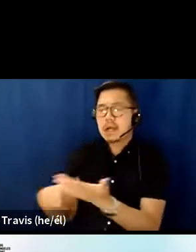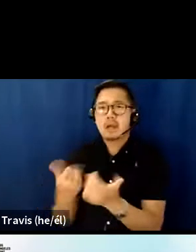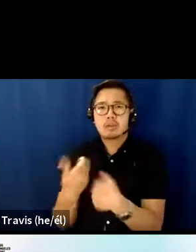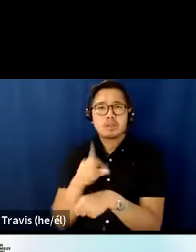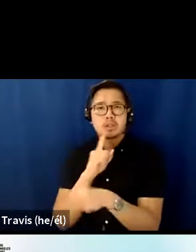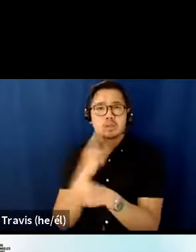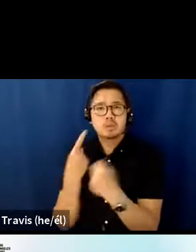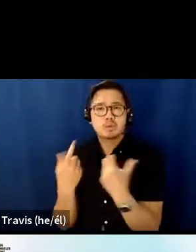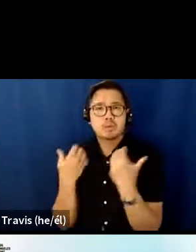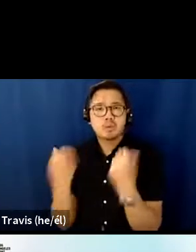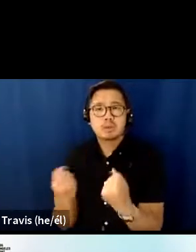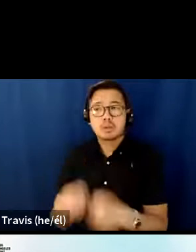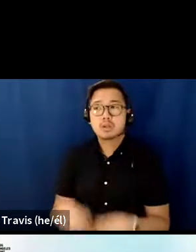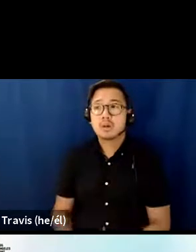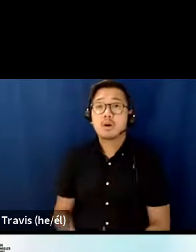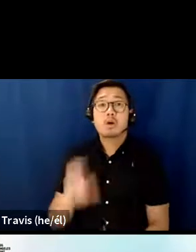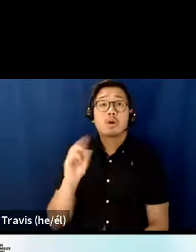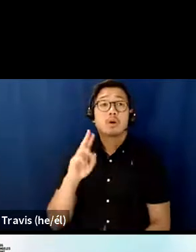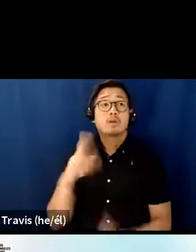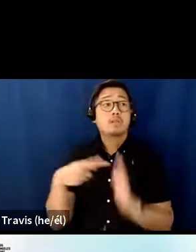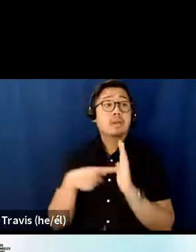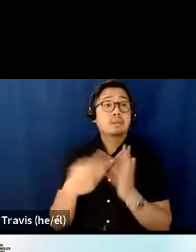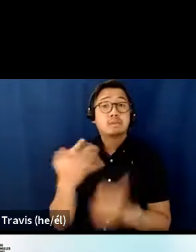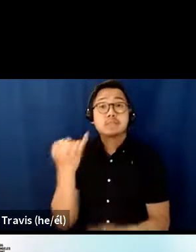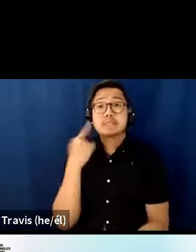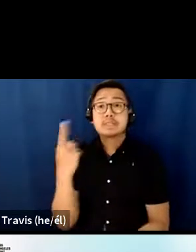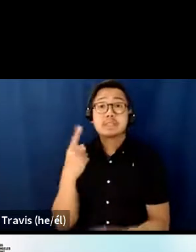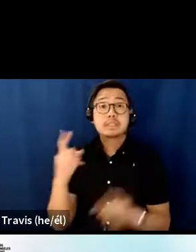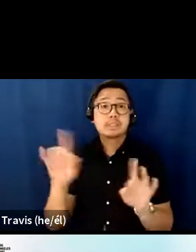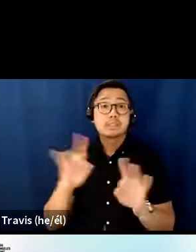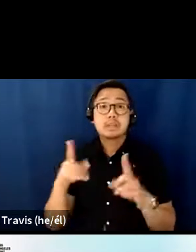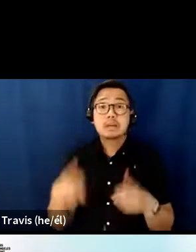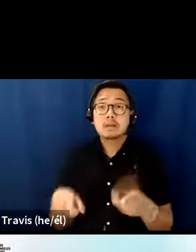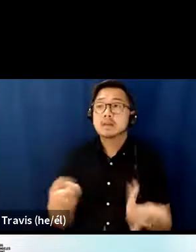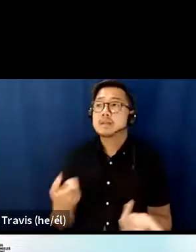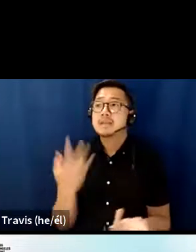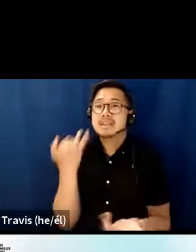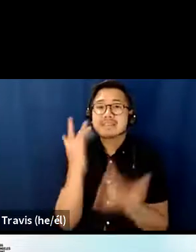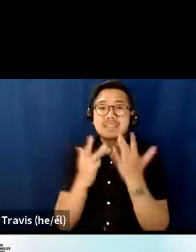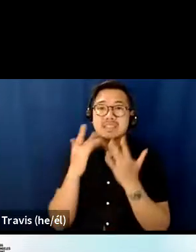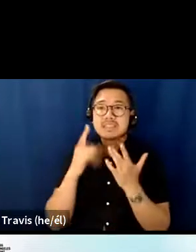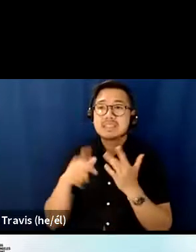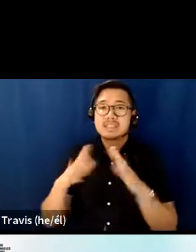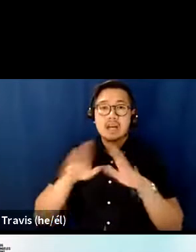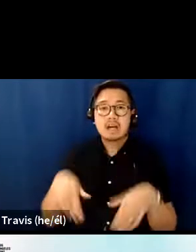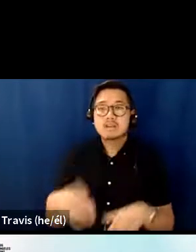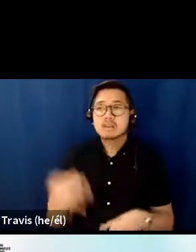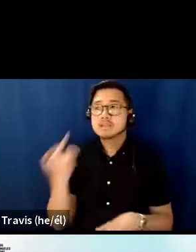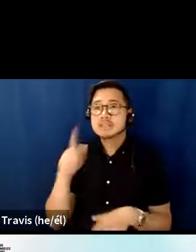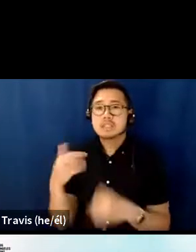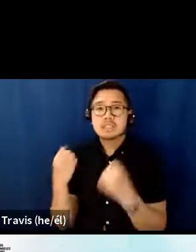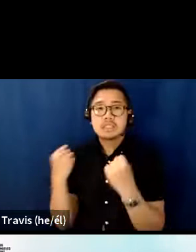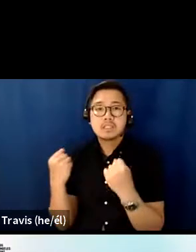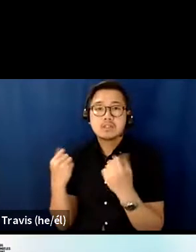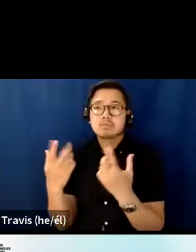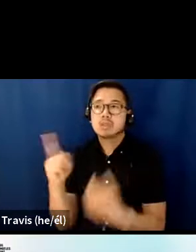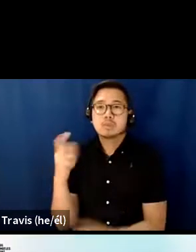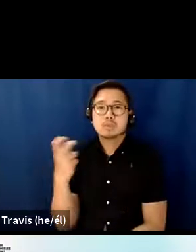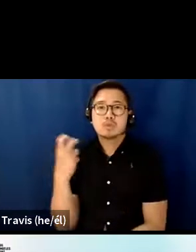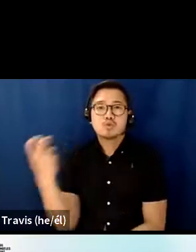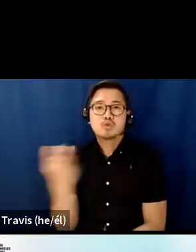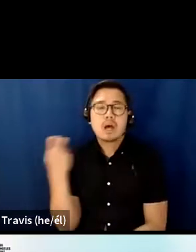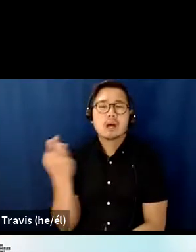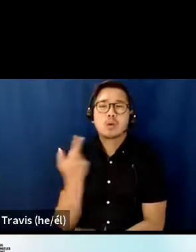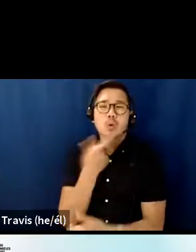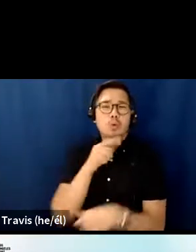me when I'm navigating a housing crisis or I need a ride or I'm experiencing health issues. All